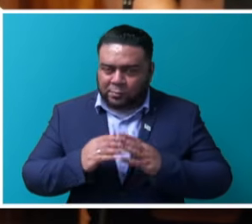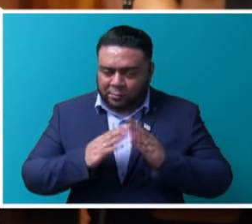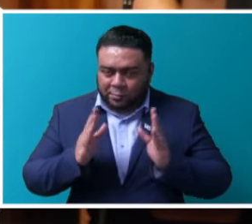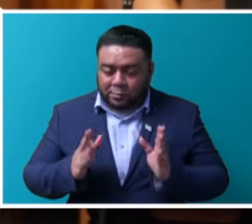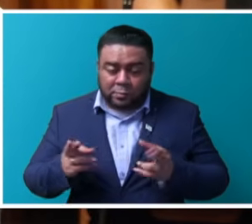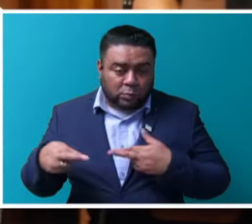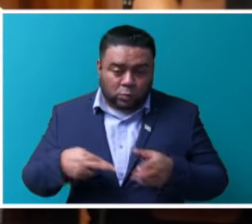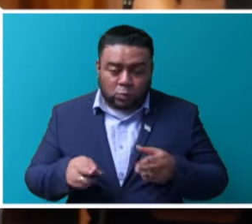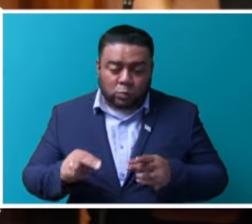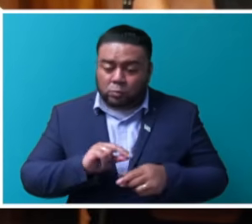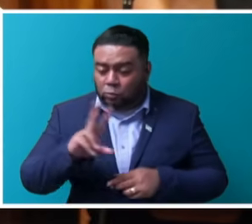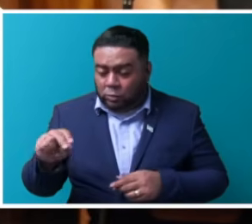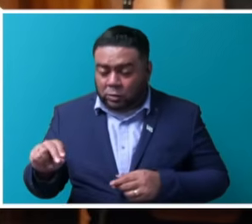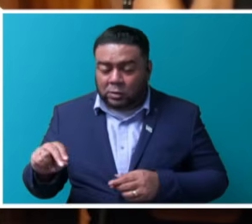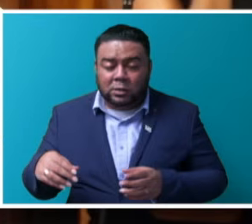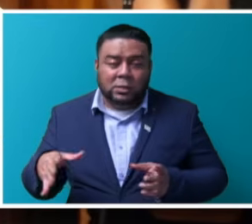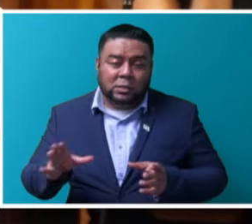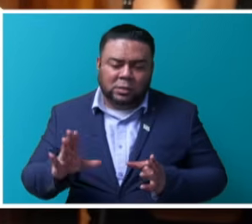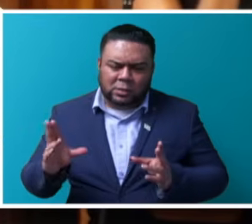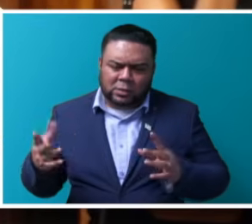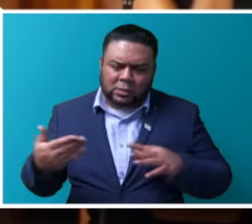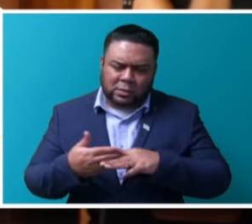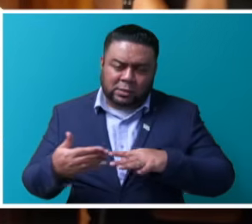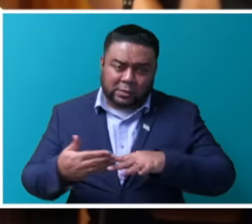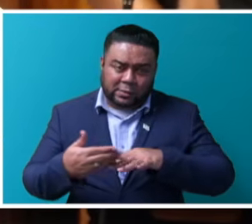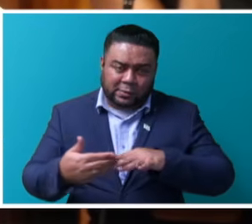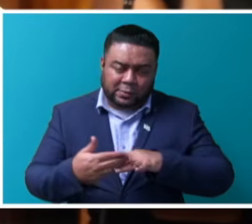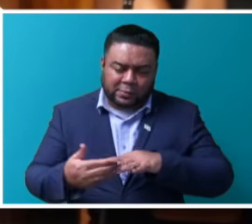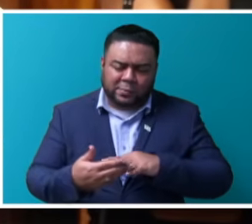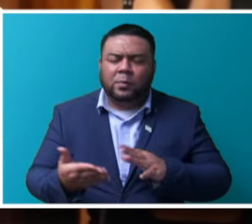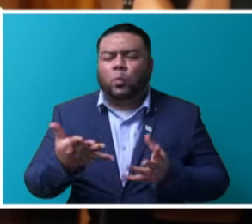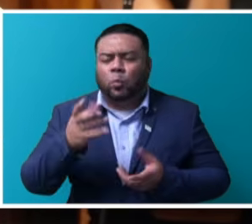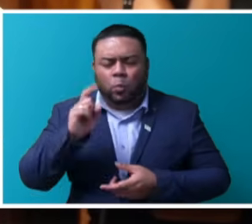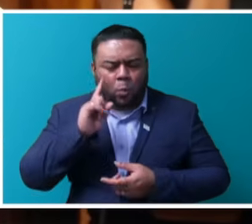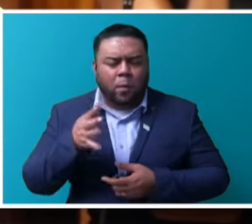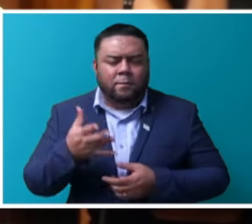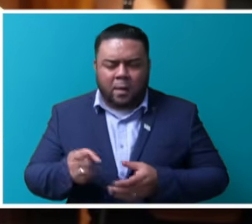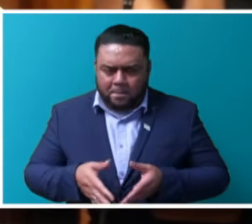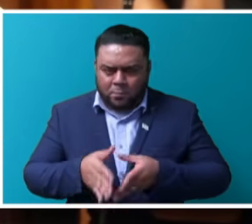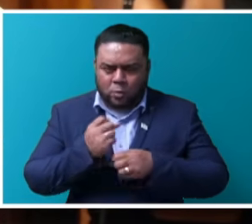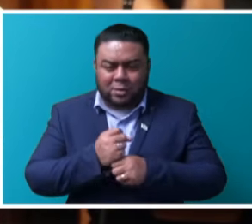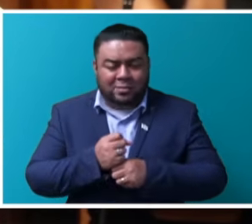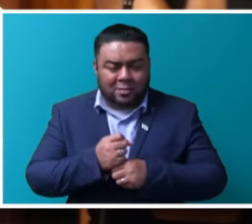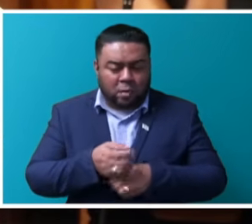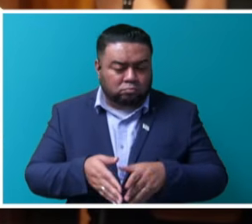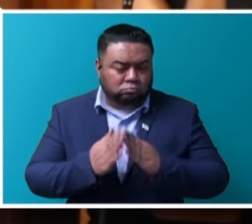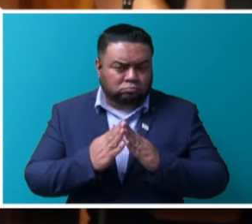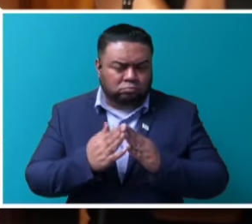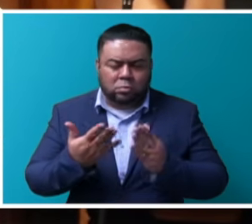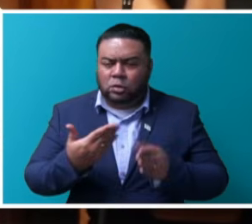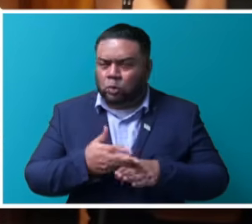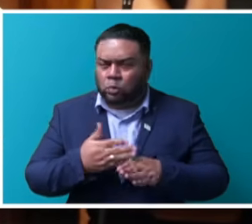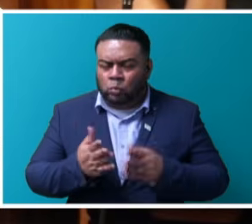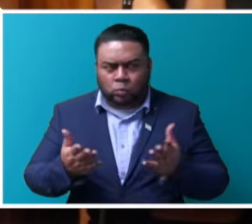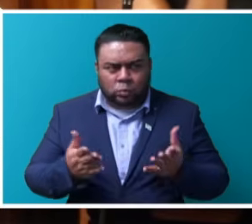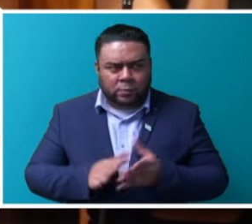Roads, bridges, and jetties. We are ramping up our investment to upgrade and develop our key infrastructure and public assets and